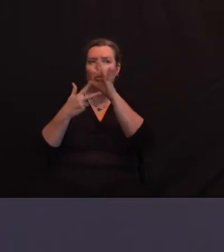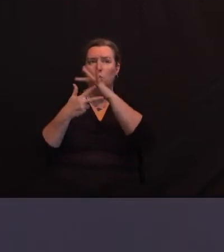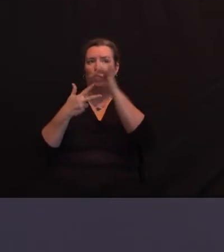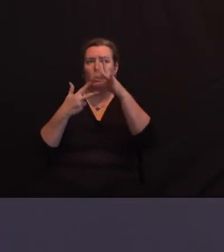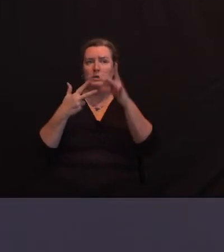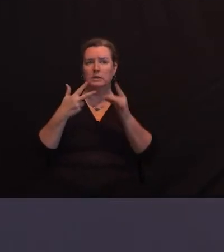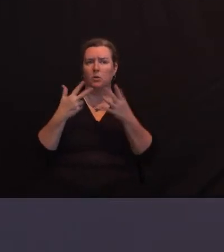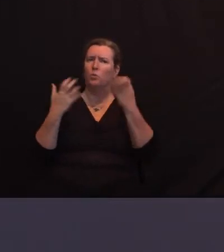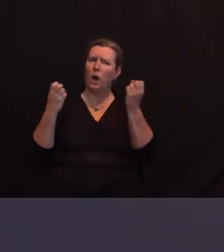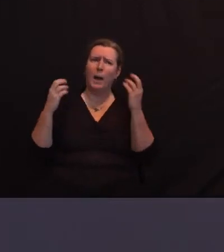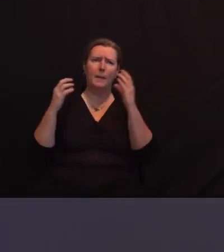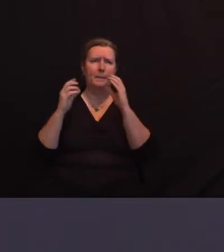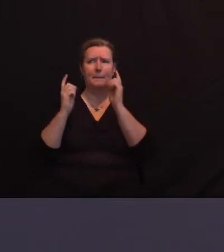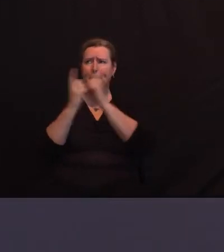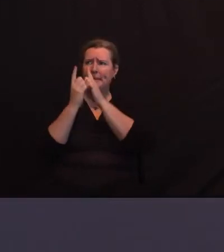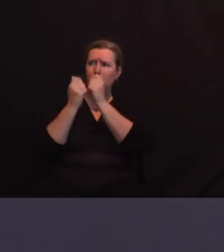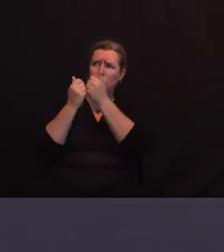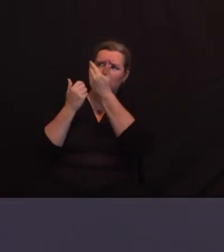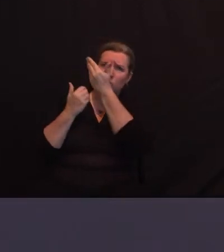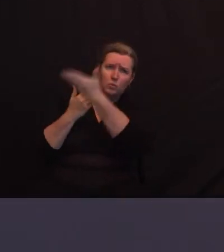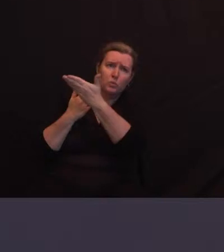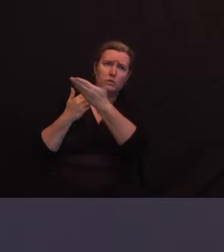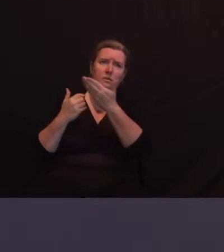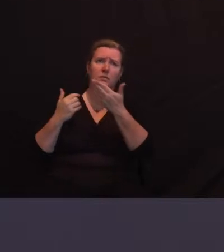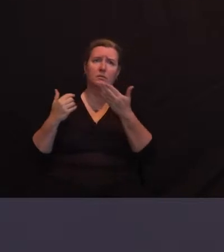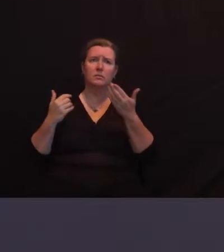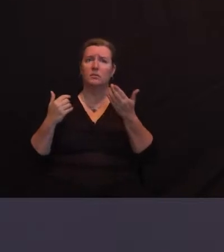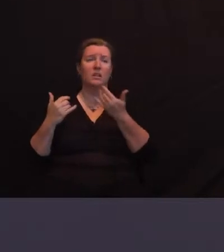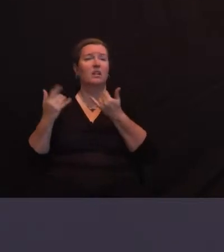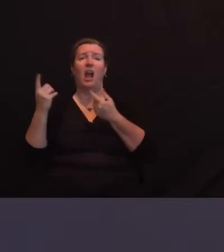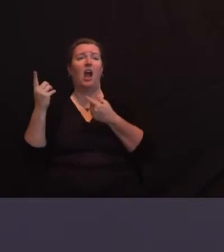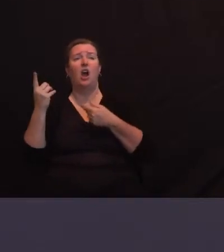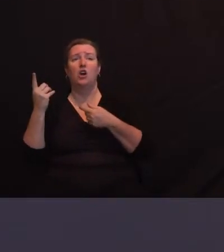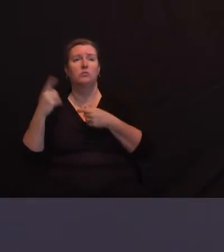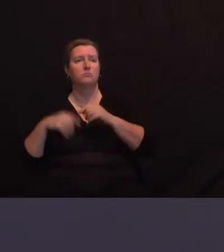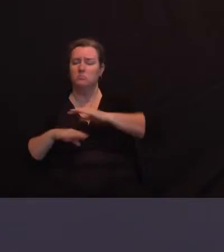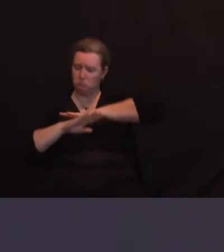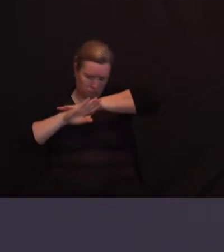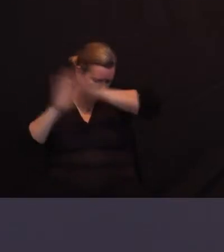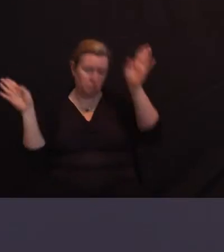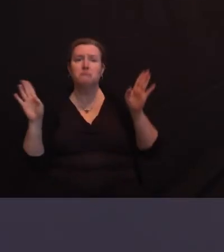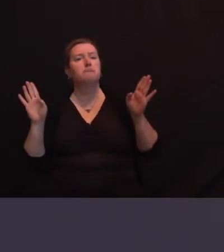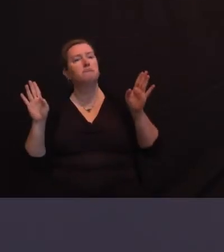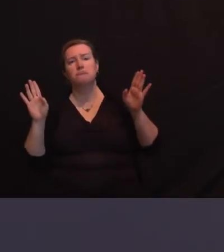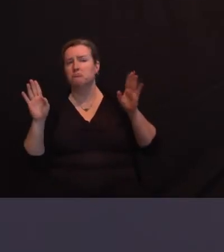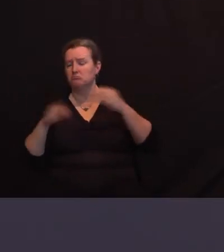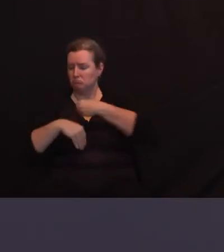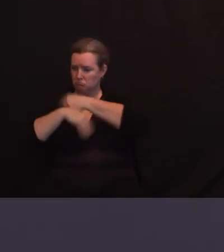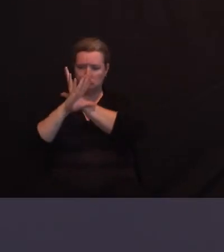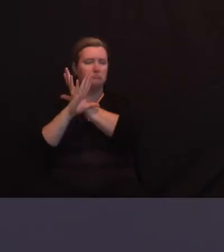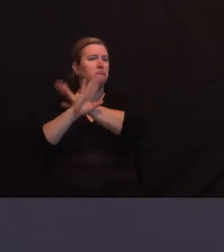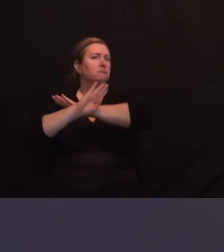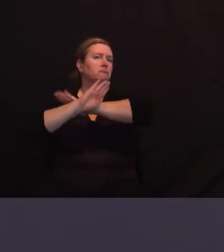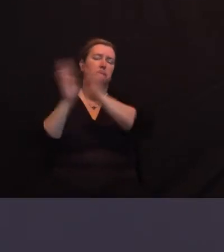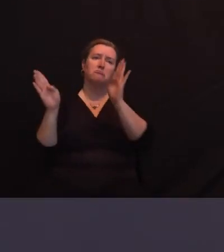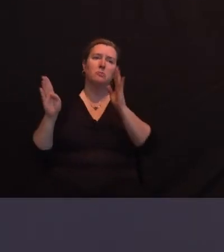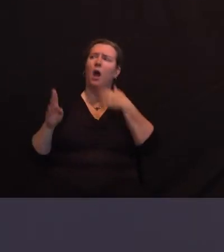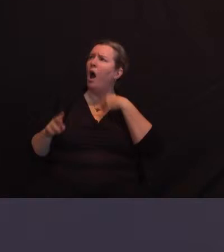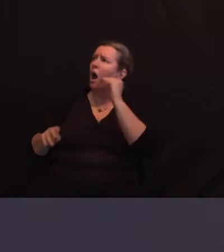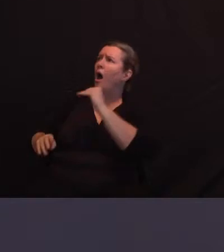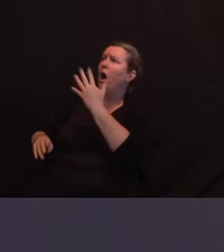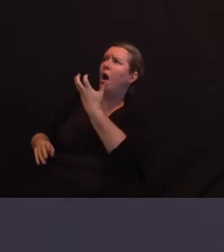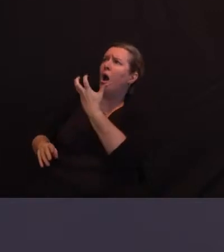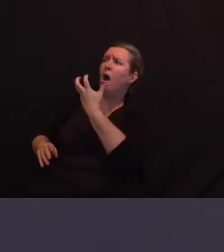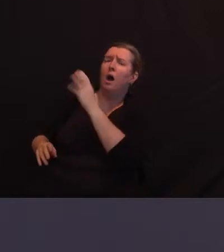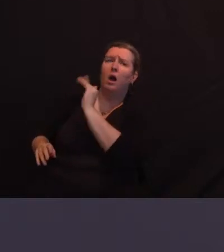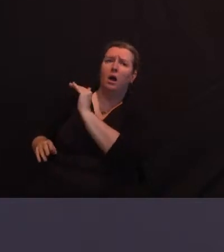your unequivocal decision to not allow for any remote options or virtual options for the new school year. They have